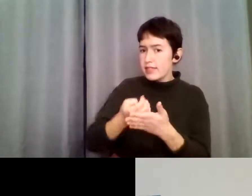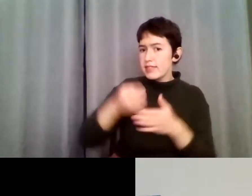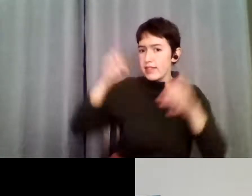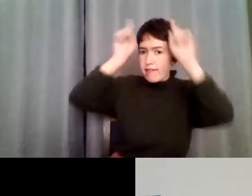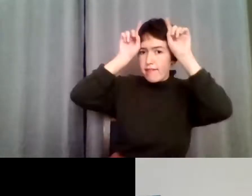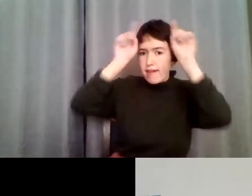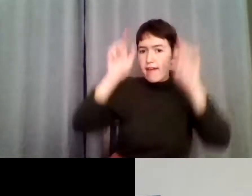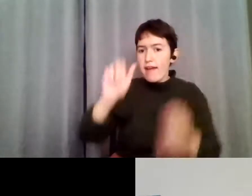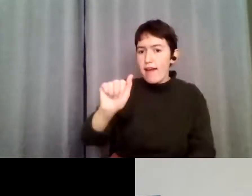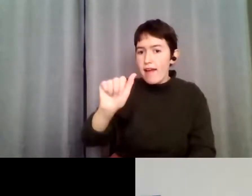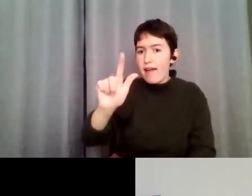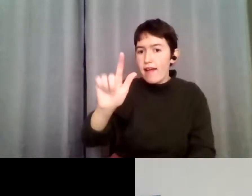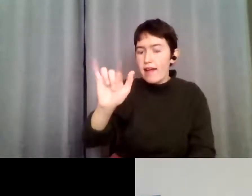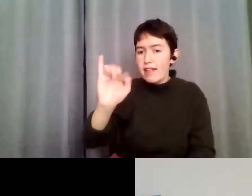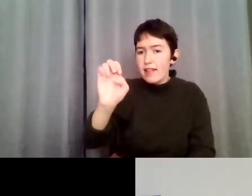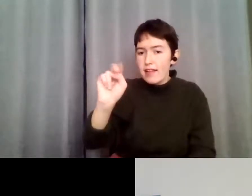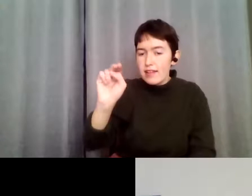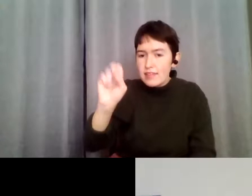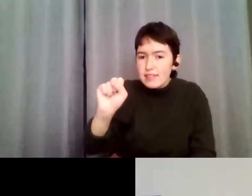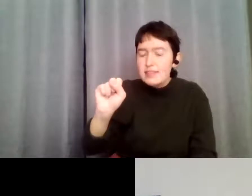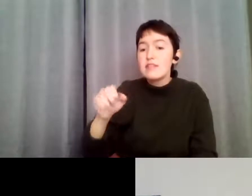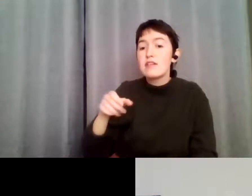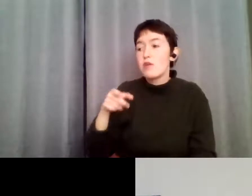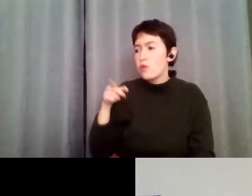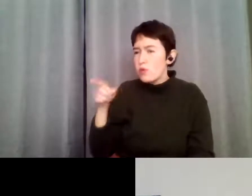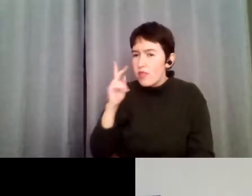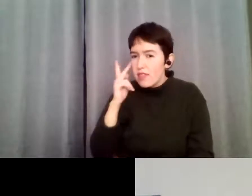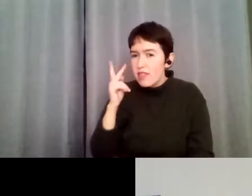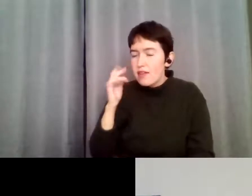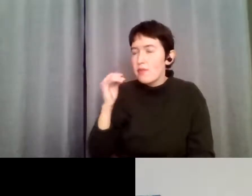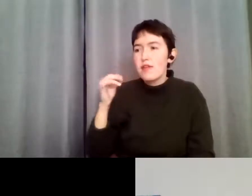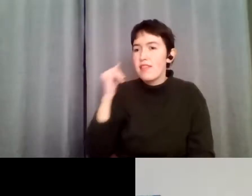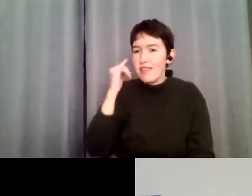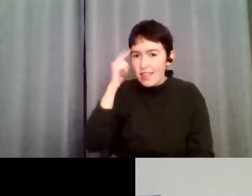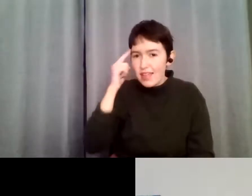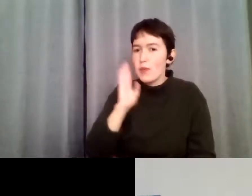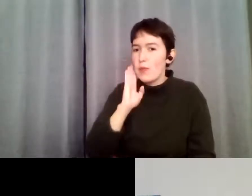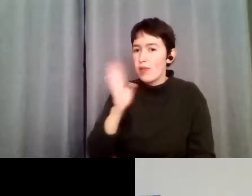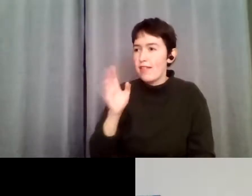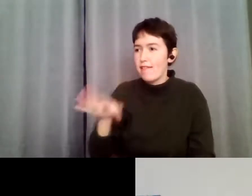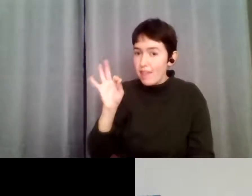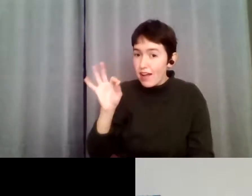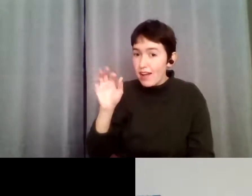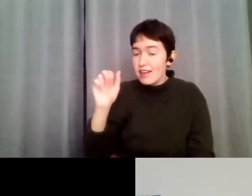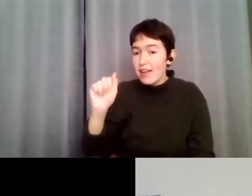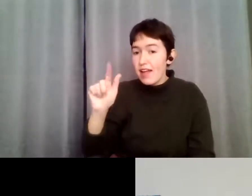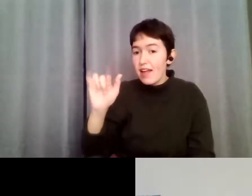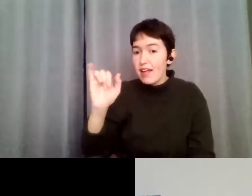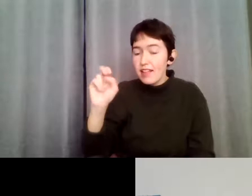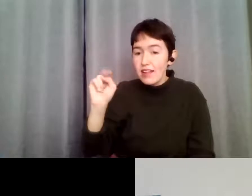Titan? That's from Atwater Steam Elementary. Really good questions. So aliens on the